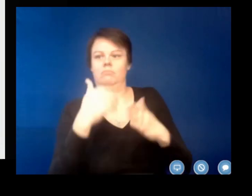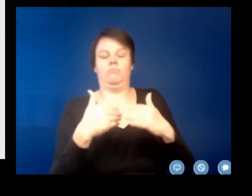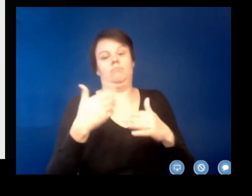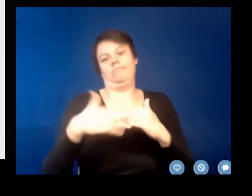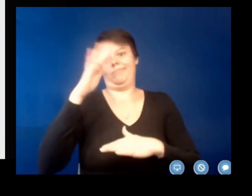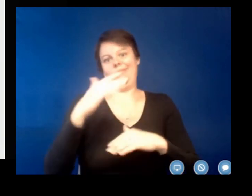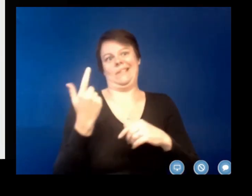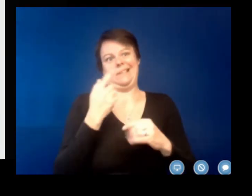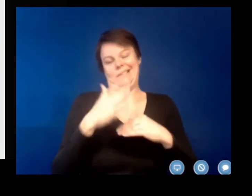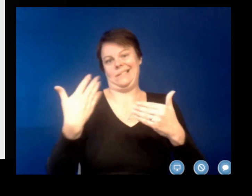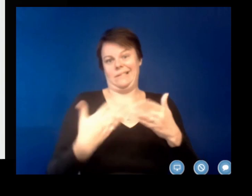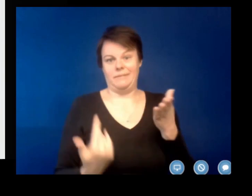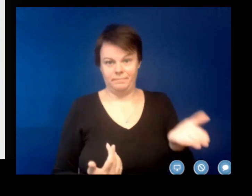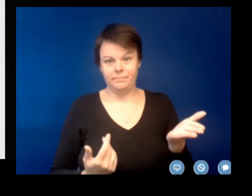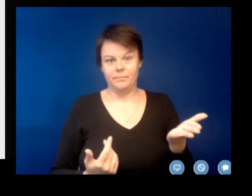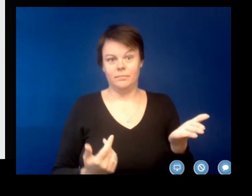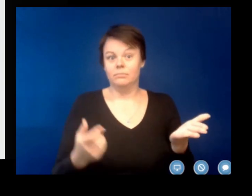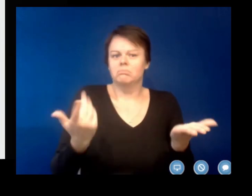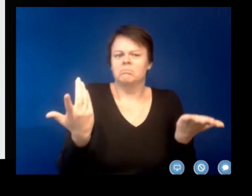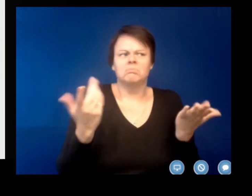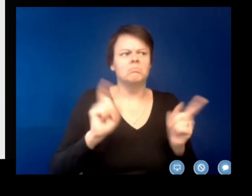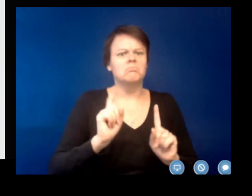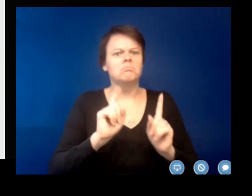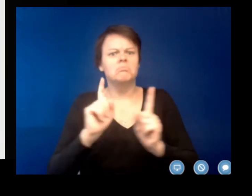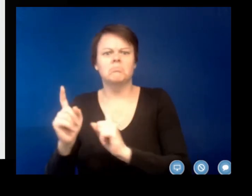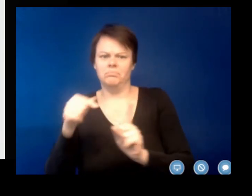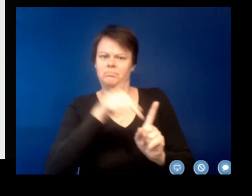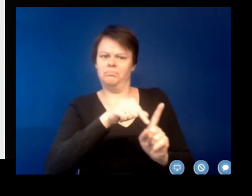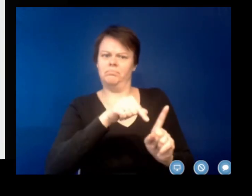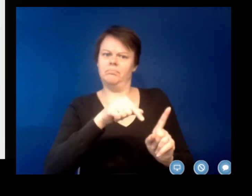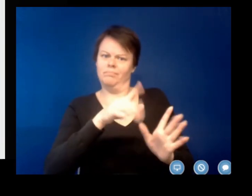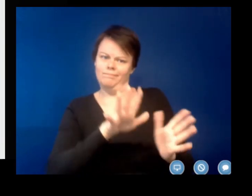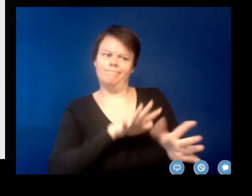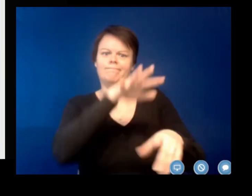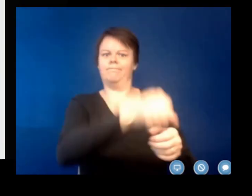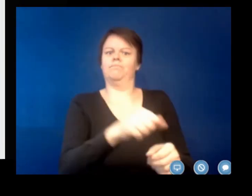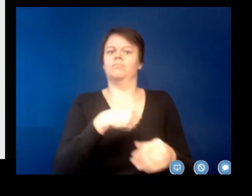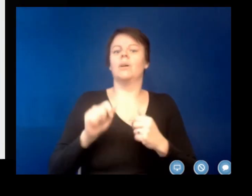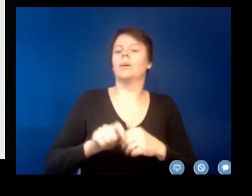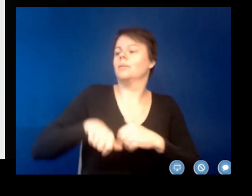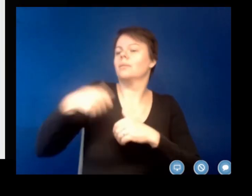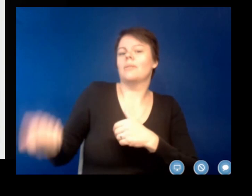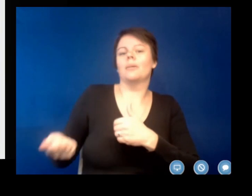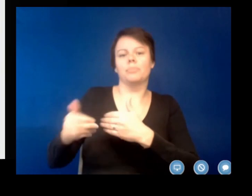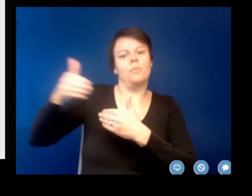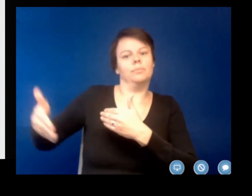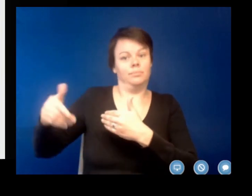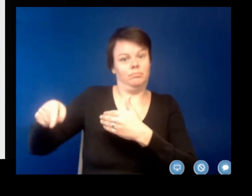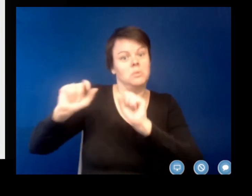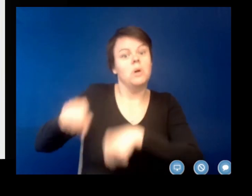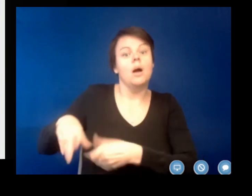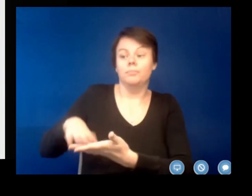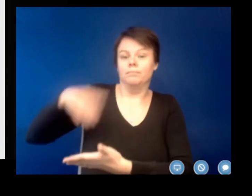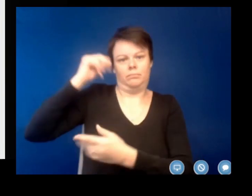we see that people learn everything that can be experienced by senses much more